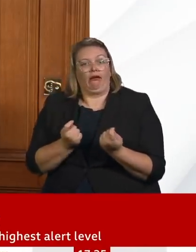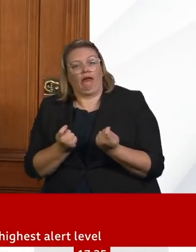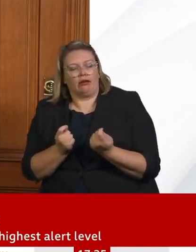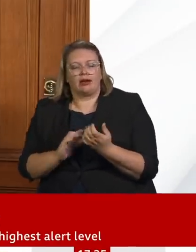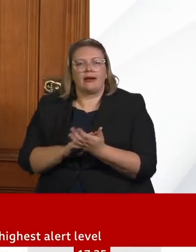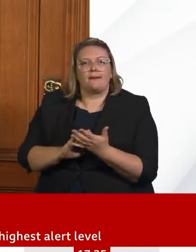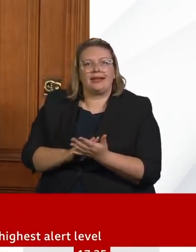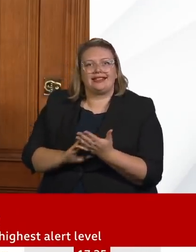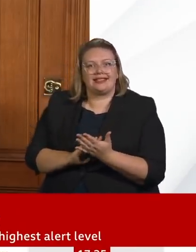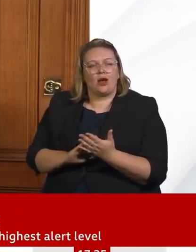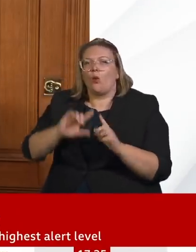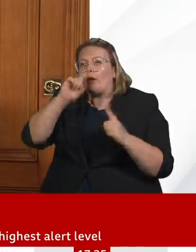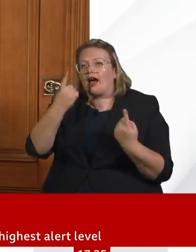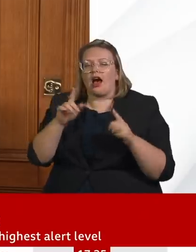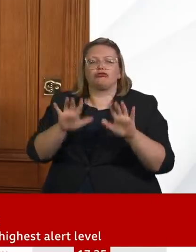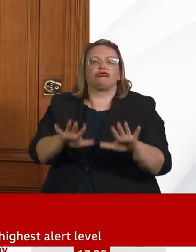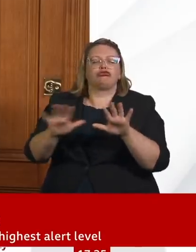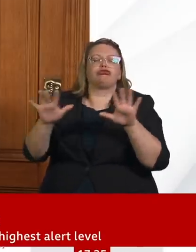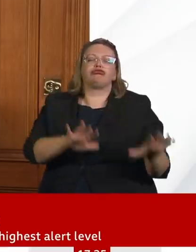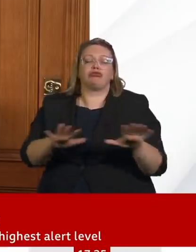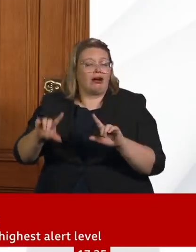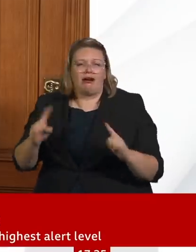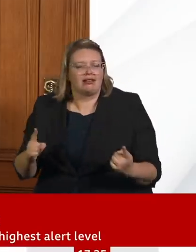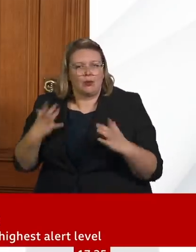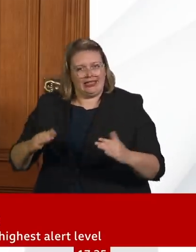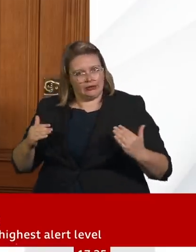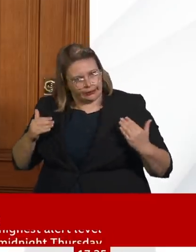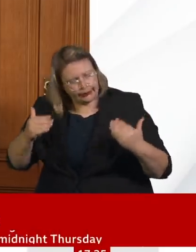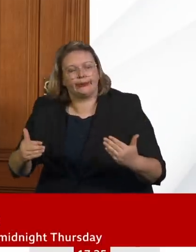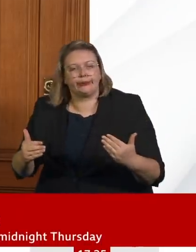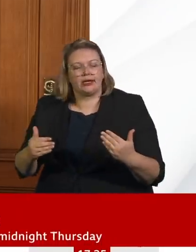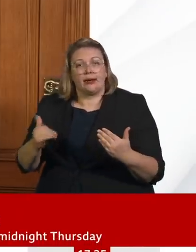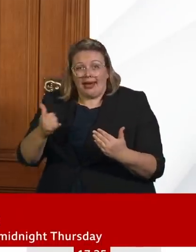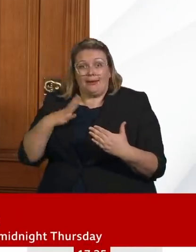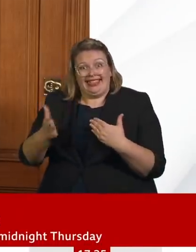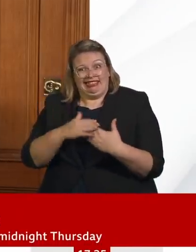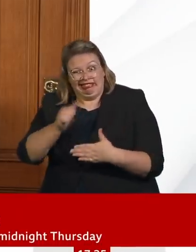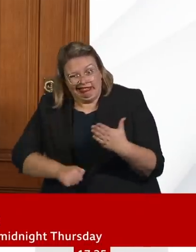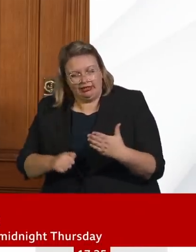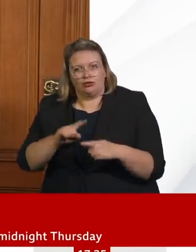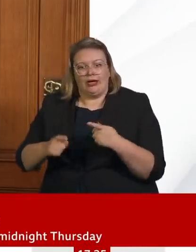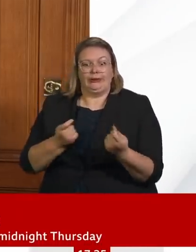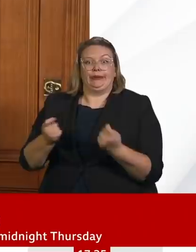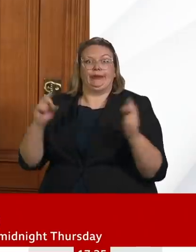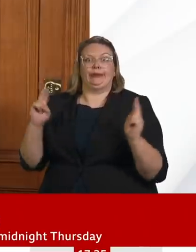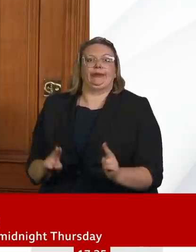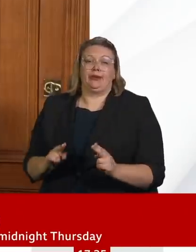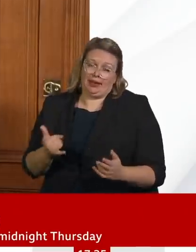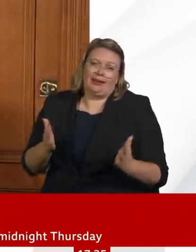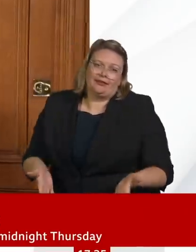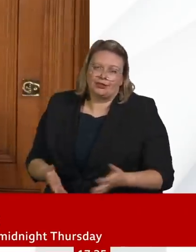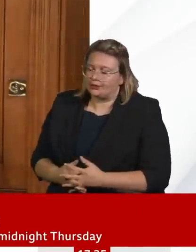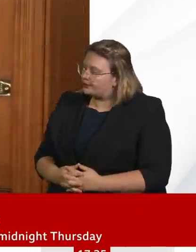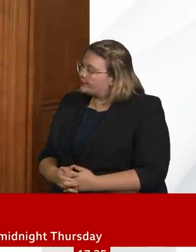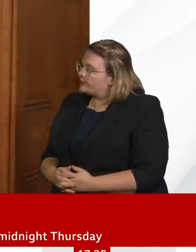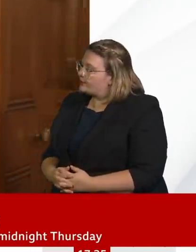can't take the brake off on this, and we may have to push on the pedal a little harder to get it back under control. Thanks very